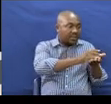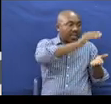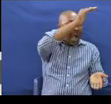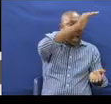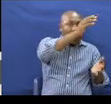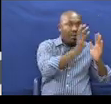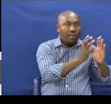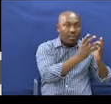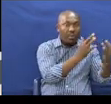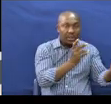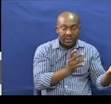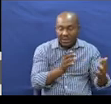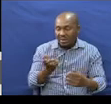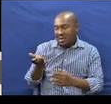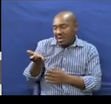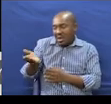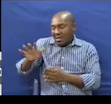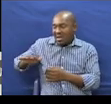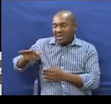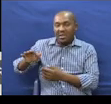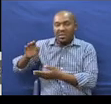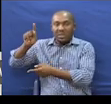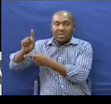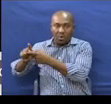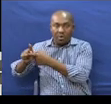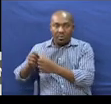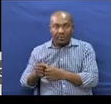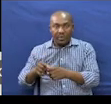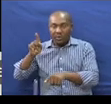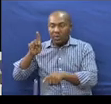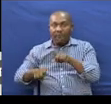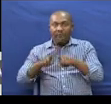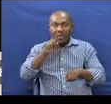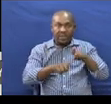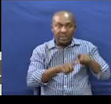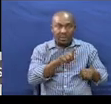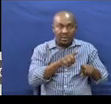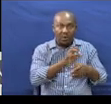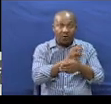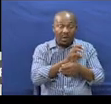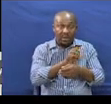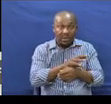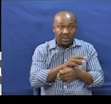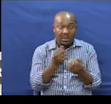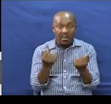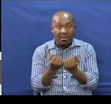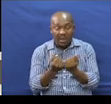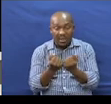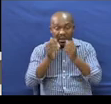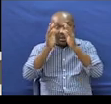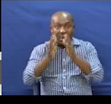areas is having low population. So the variations of several factors make the human